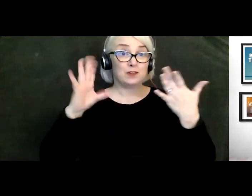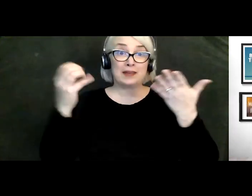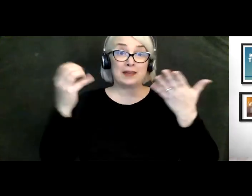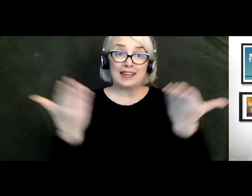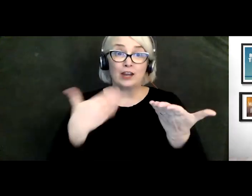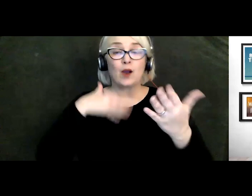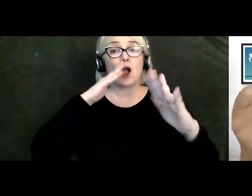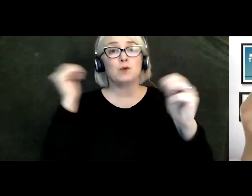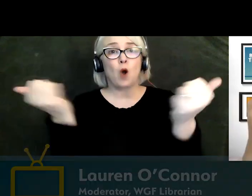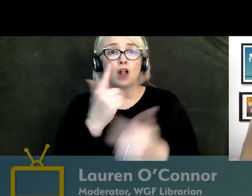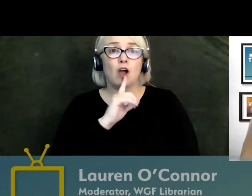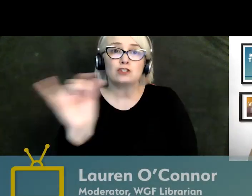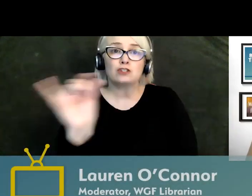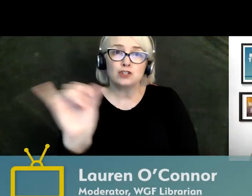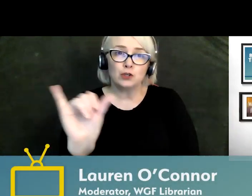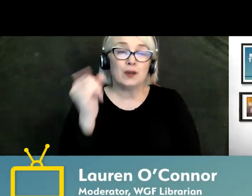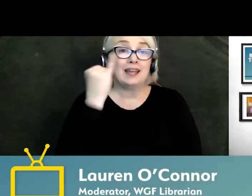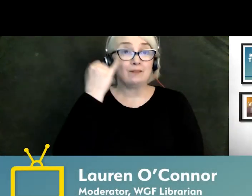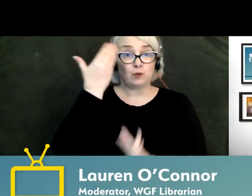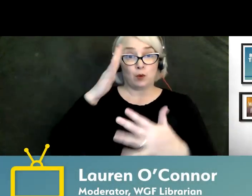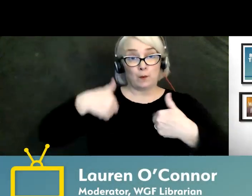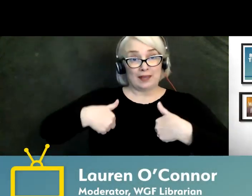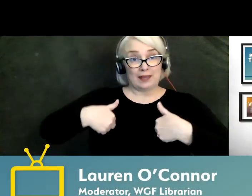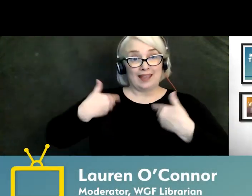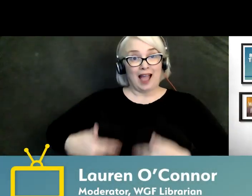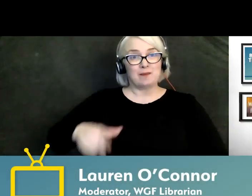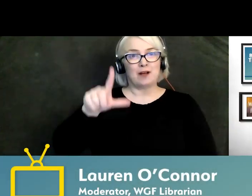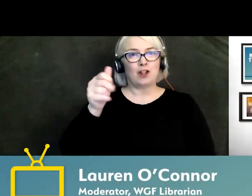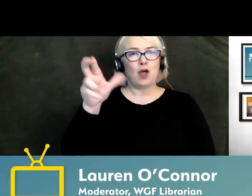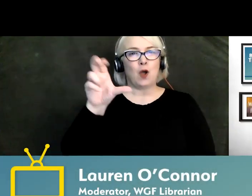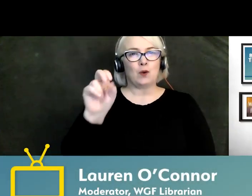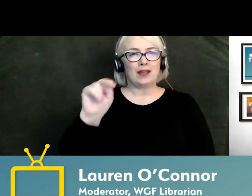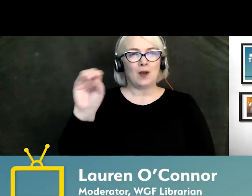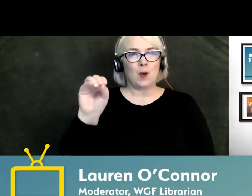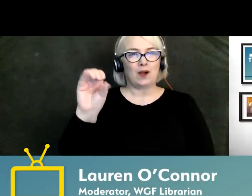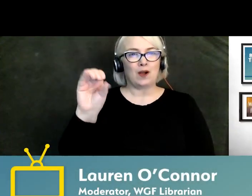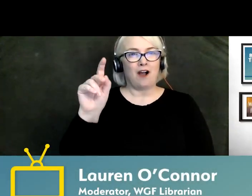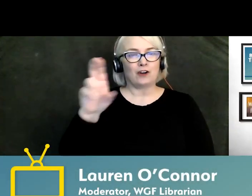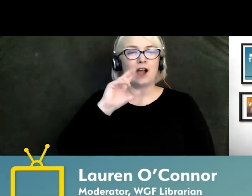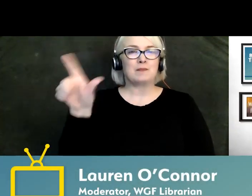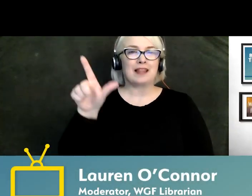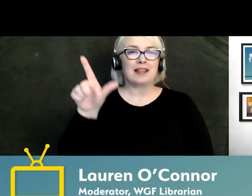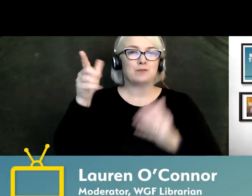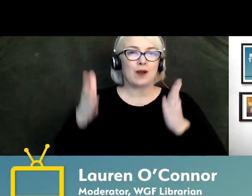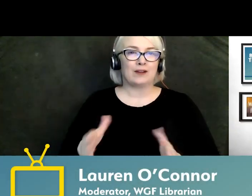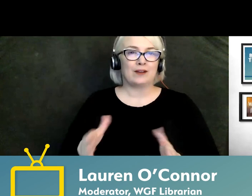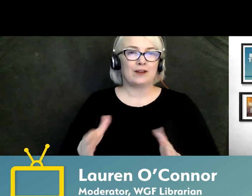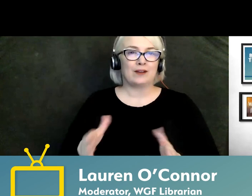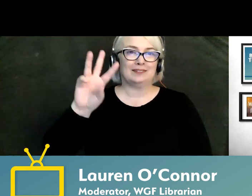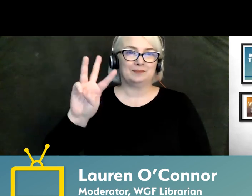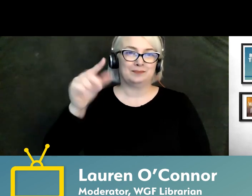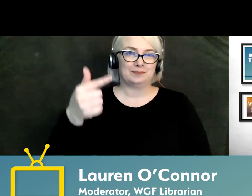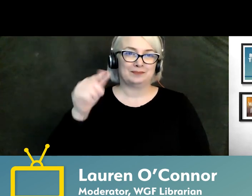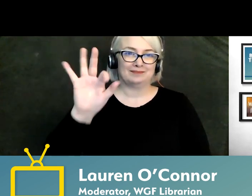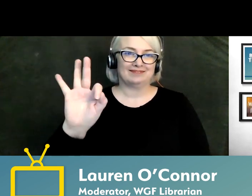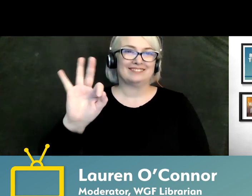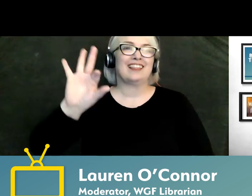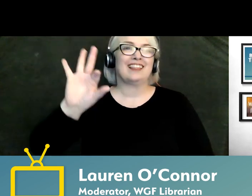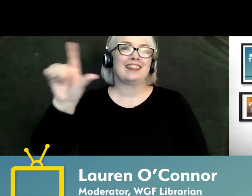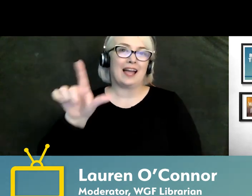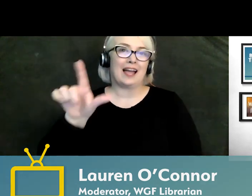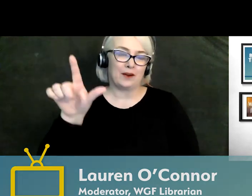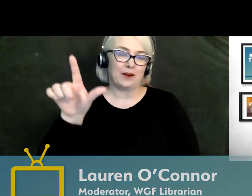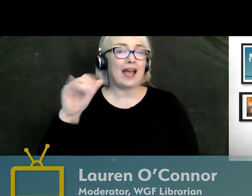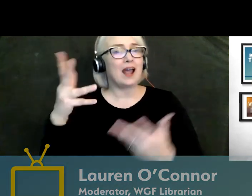who don't know me, I am Lauren O'Connor, and I'm a librarian in the Writers Guild Foundation Library. And I just want to take an opportunity